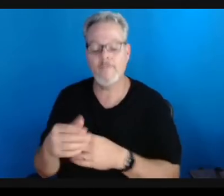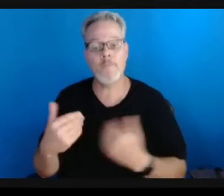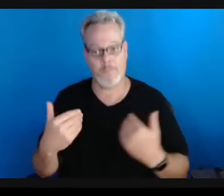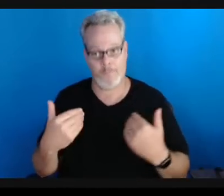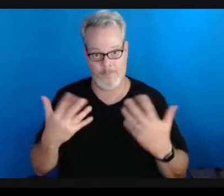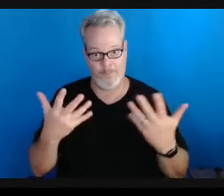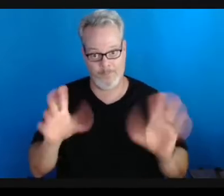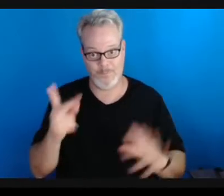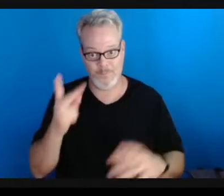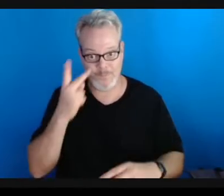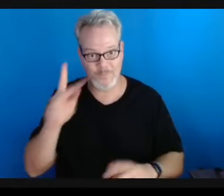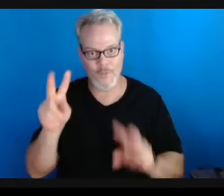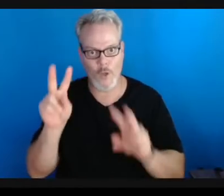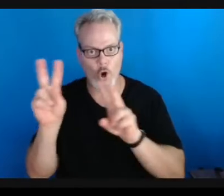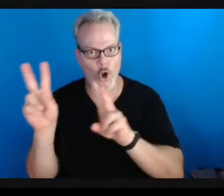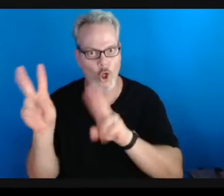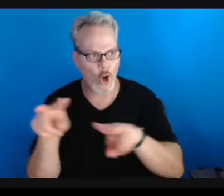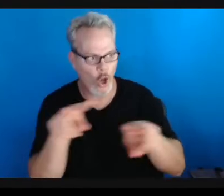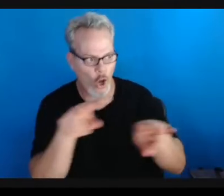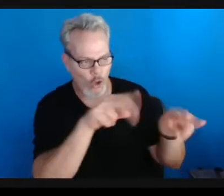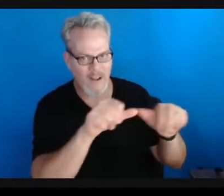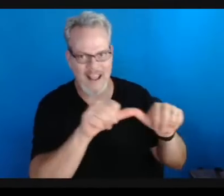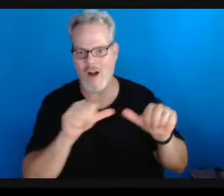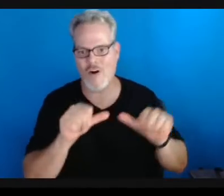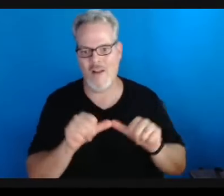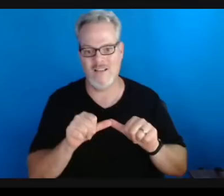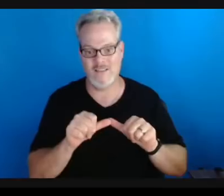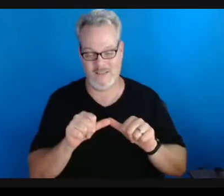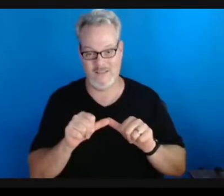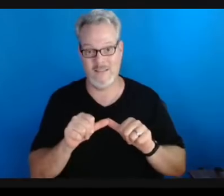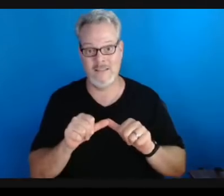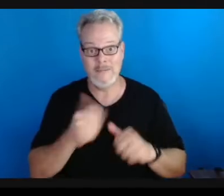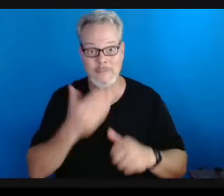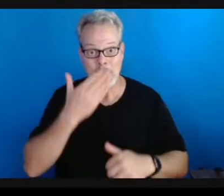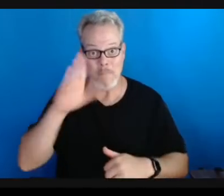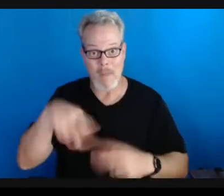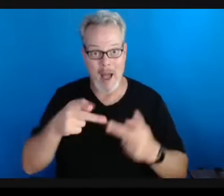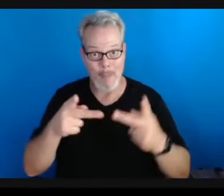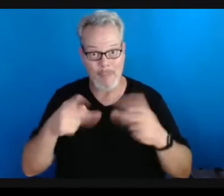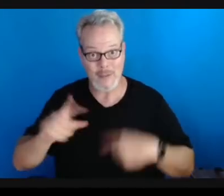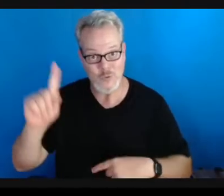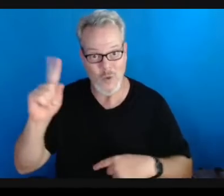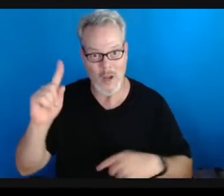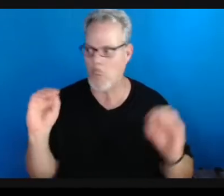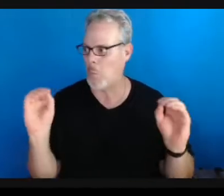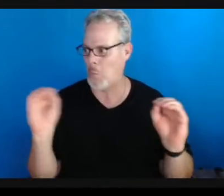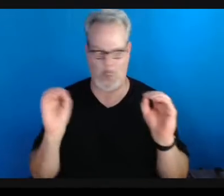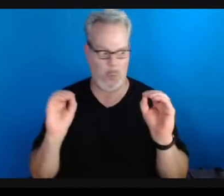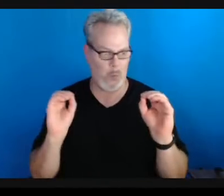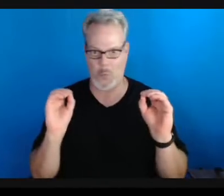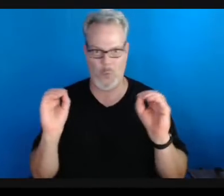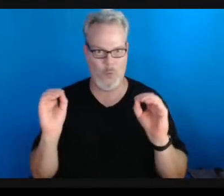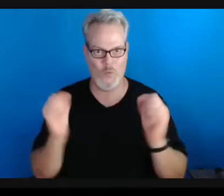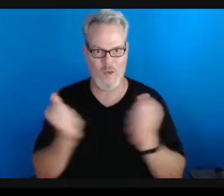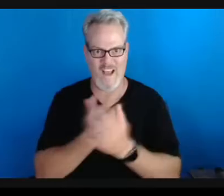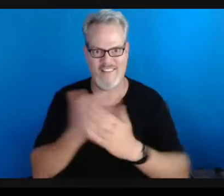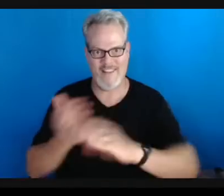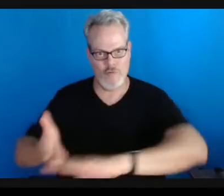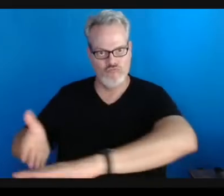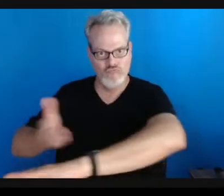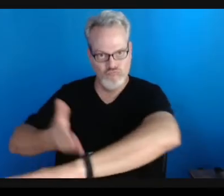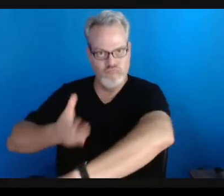your lookout areas. There are no really bad places, and they're getting better. They're getting better as